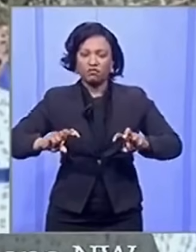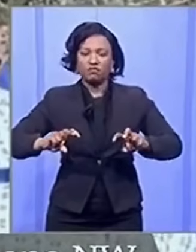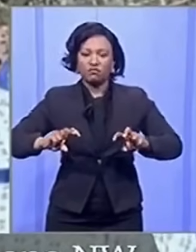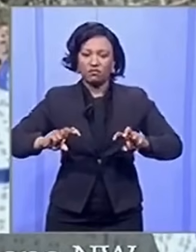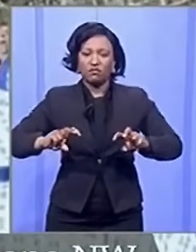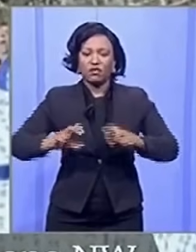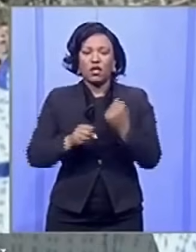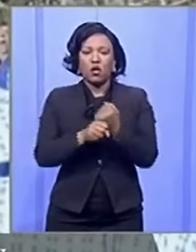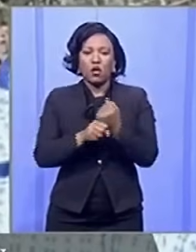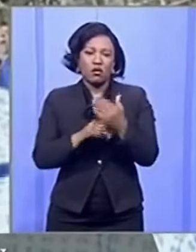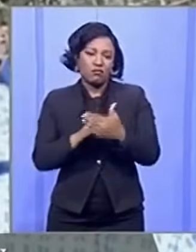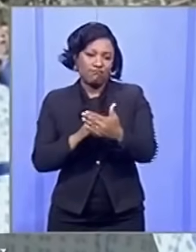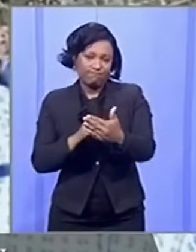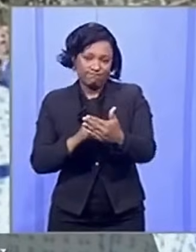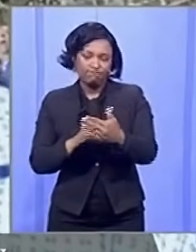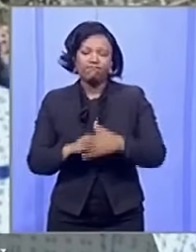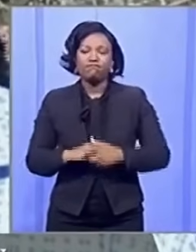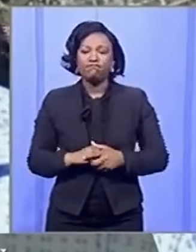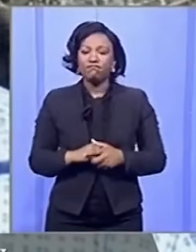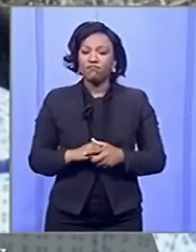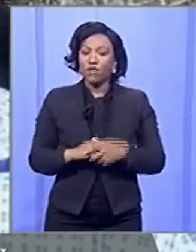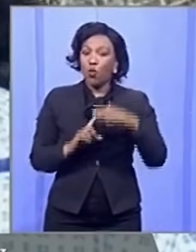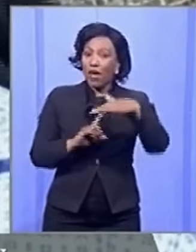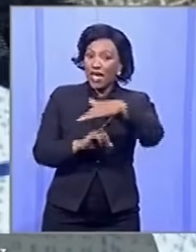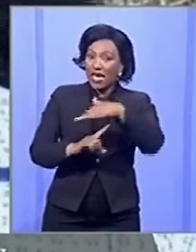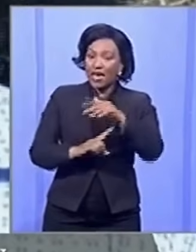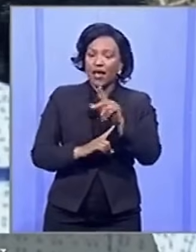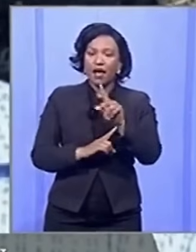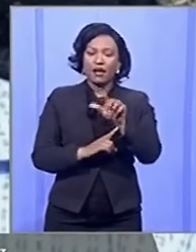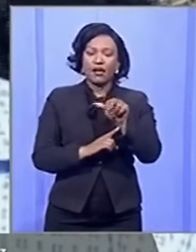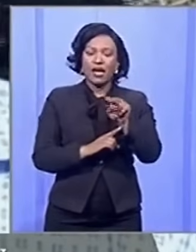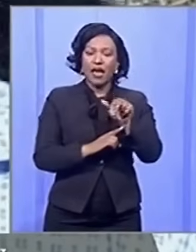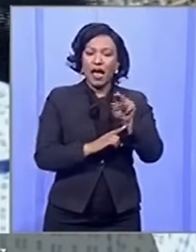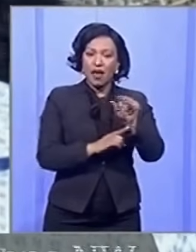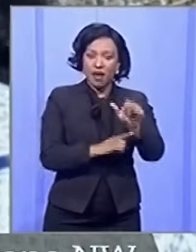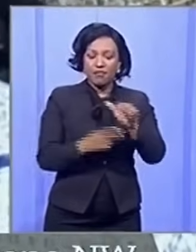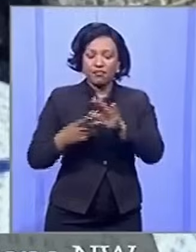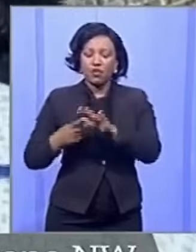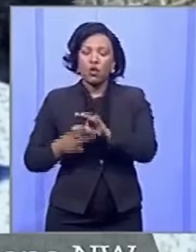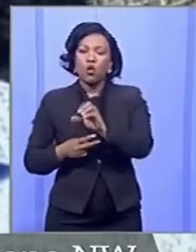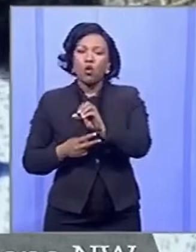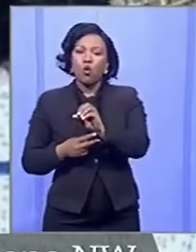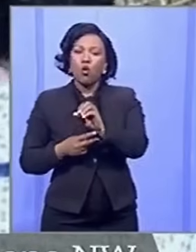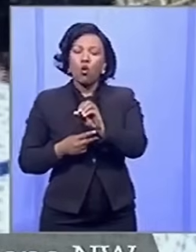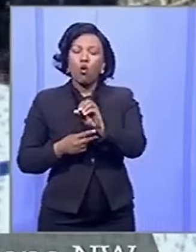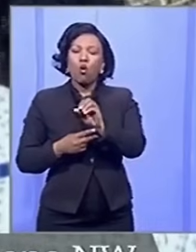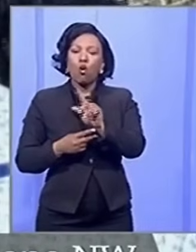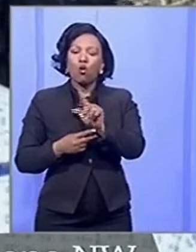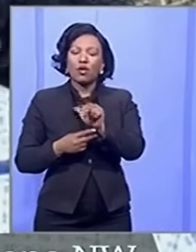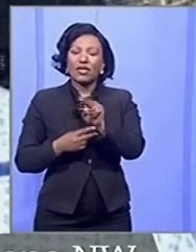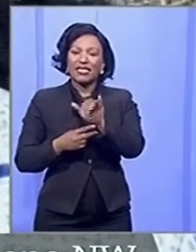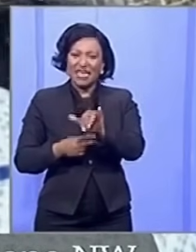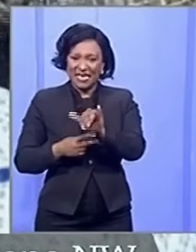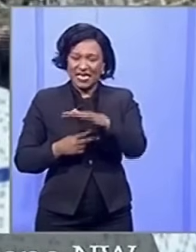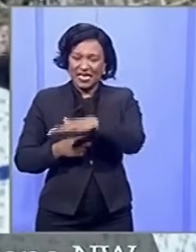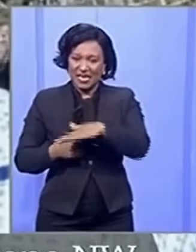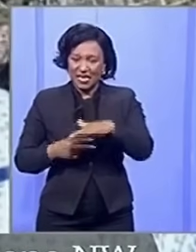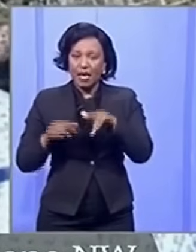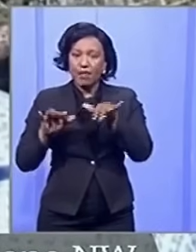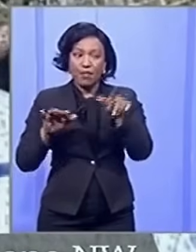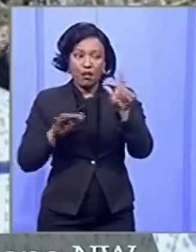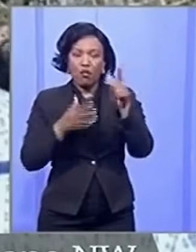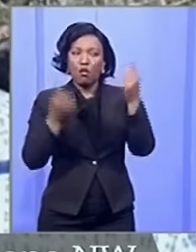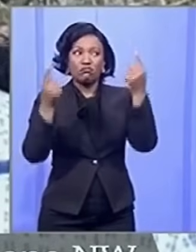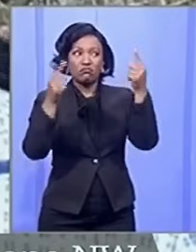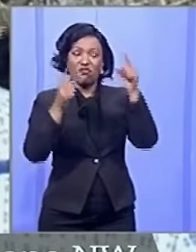that are working around the area of Kanana and Orkney. Members that are assisting us here in Northwest coming from head